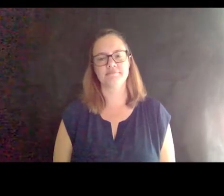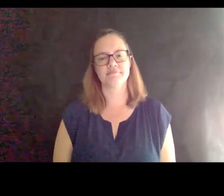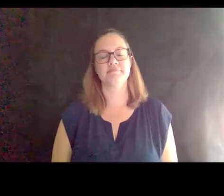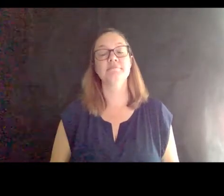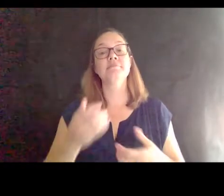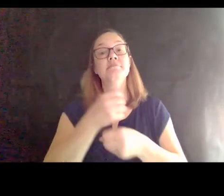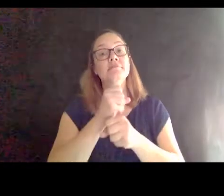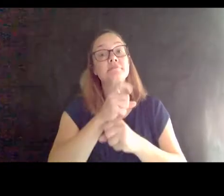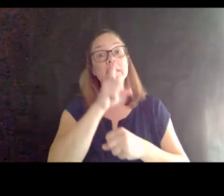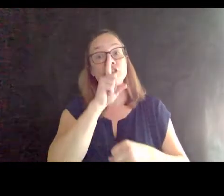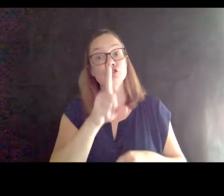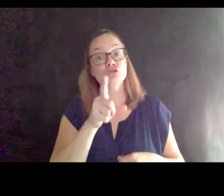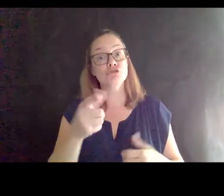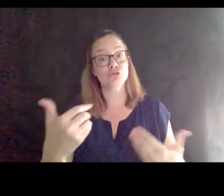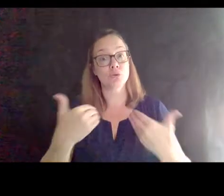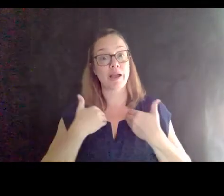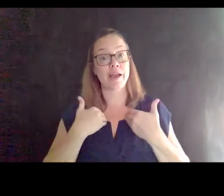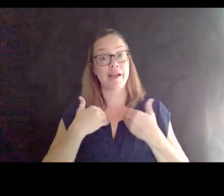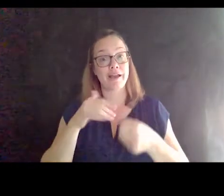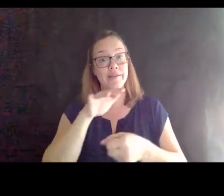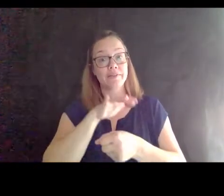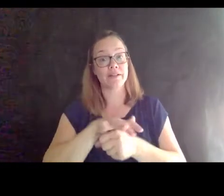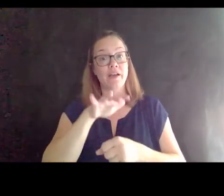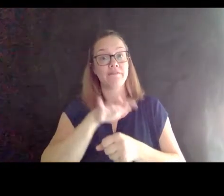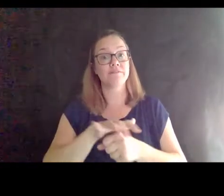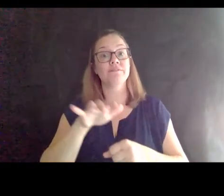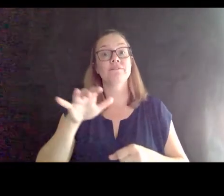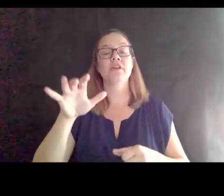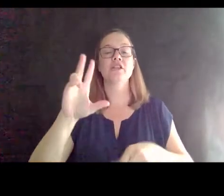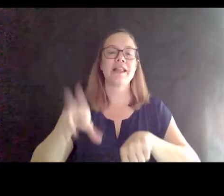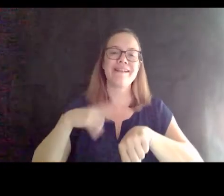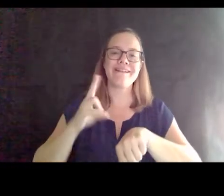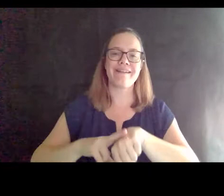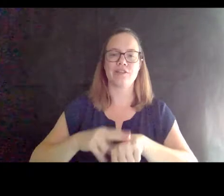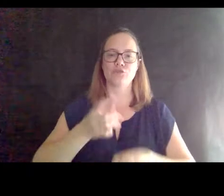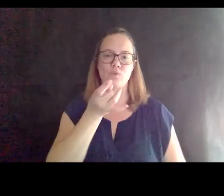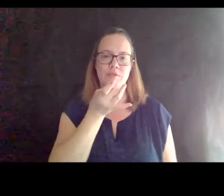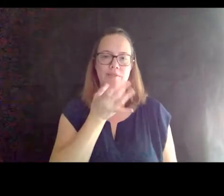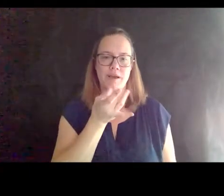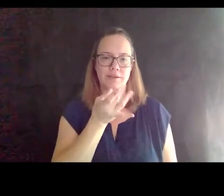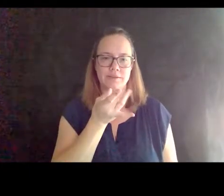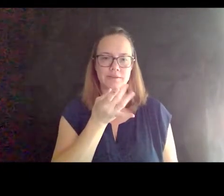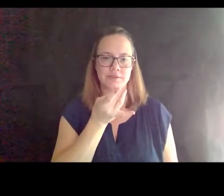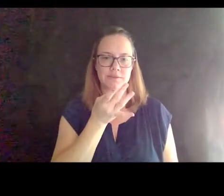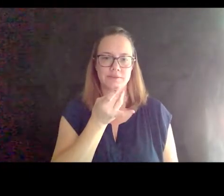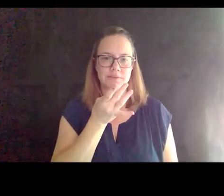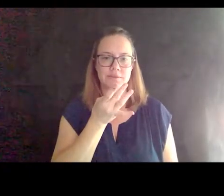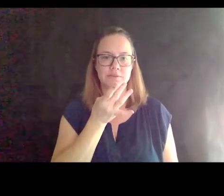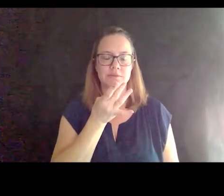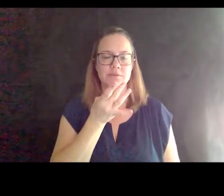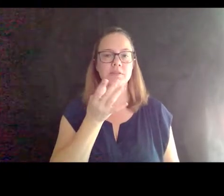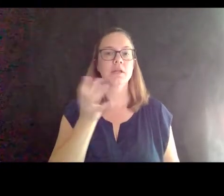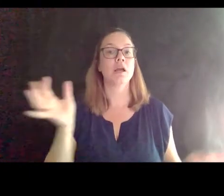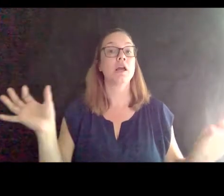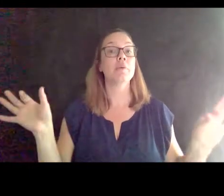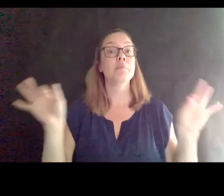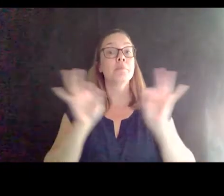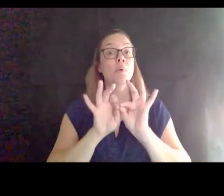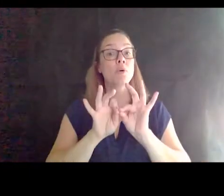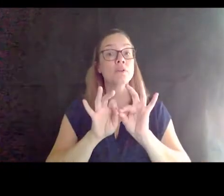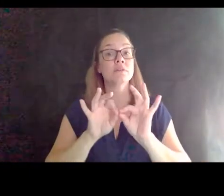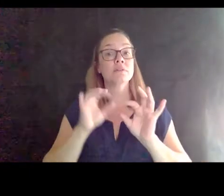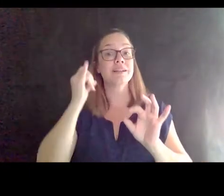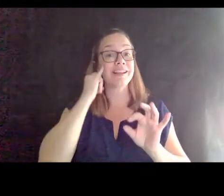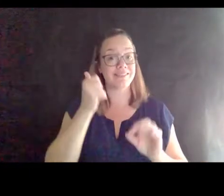And ensuring that you have adequate exposure to natural light. This is particularly important for individuals who may not